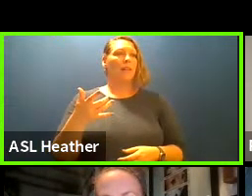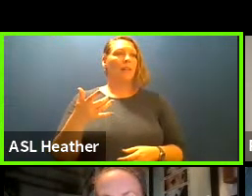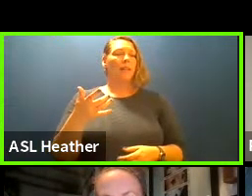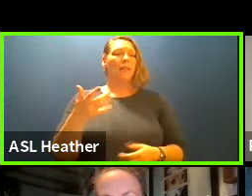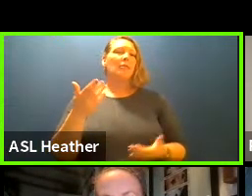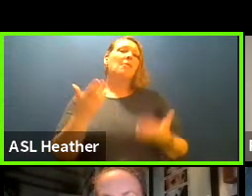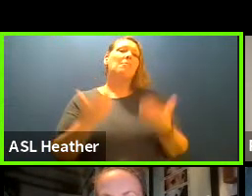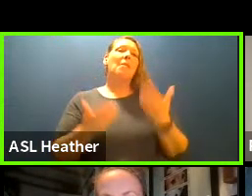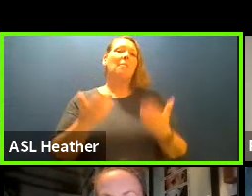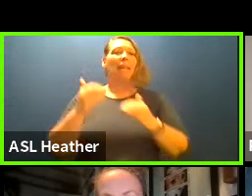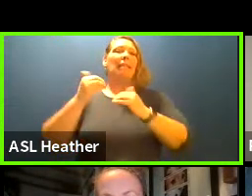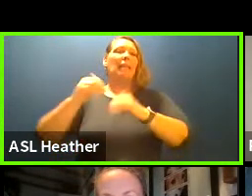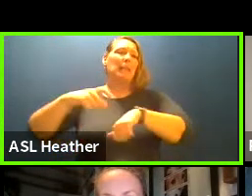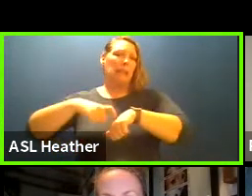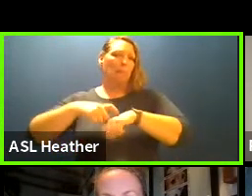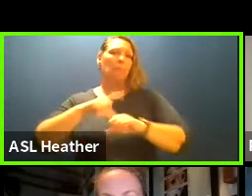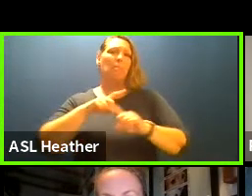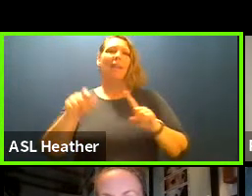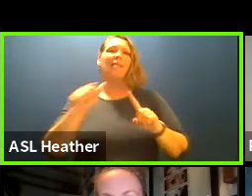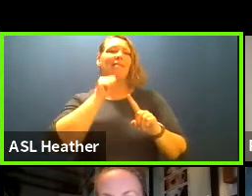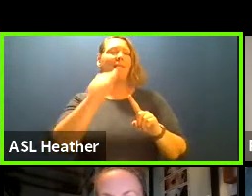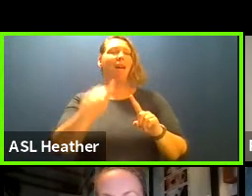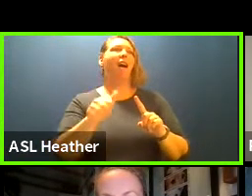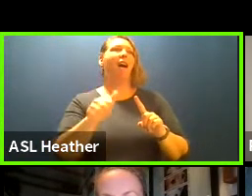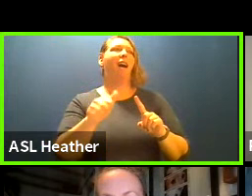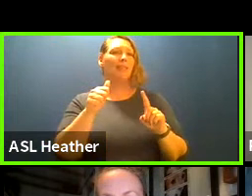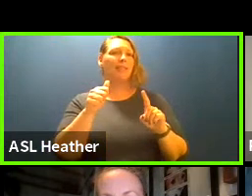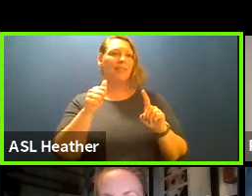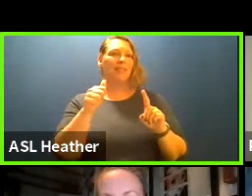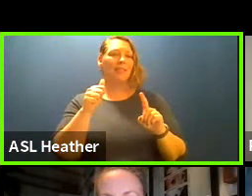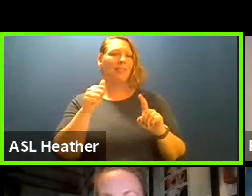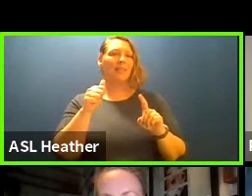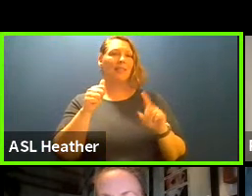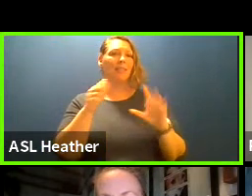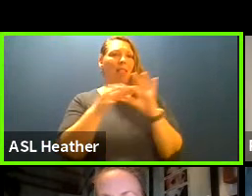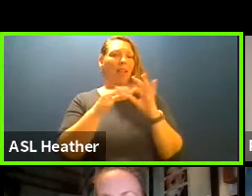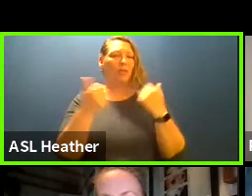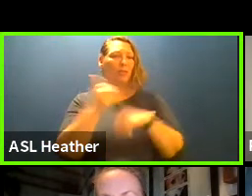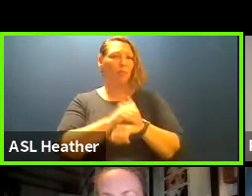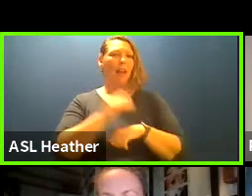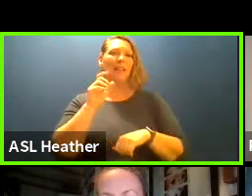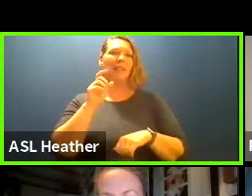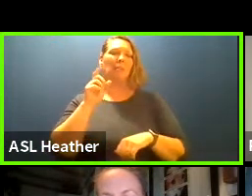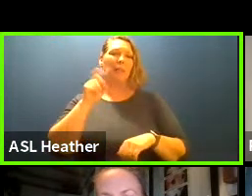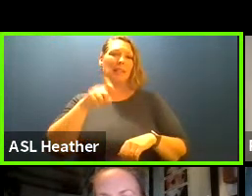probably due to limits of time, but weren't presented tonight that I think are worth looking more into. Things like